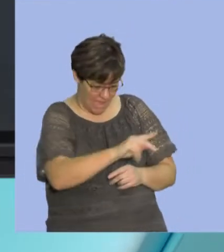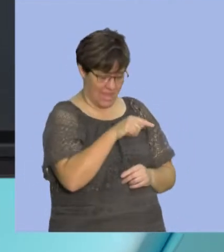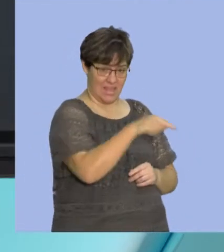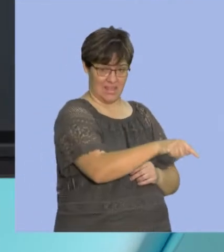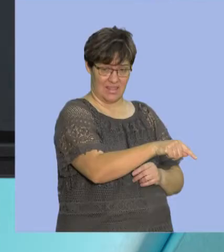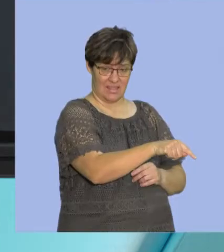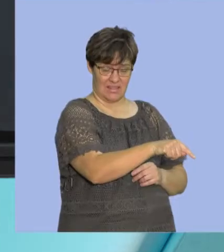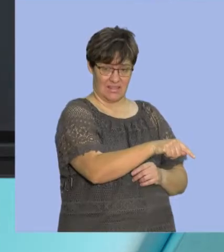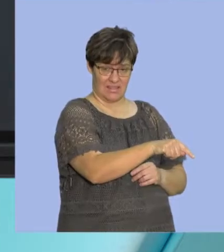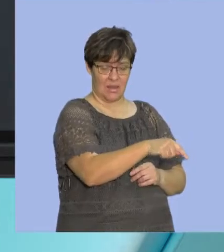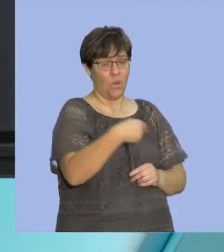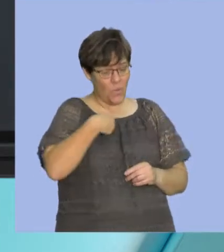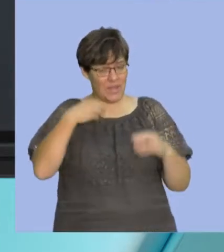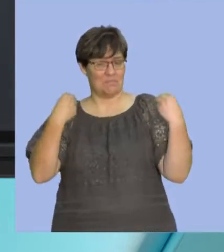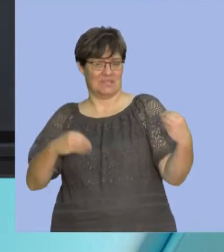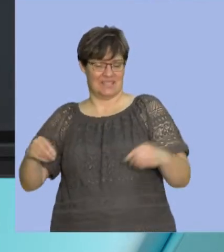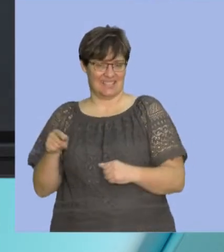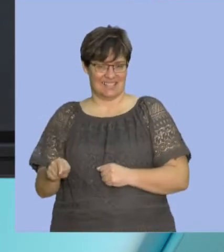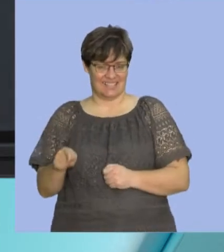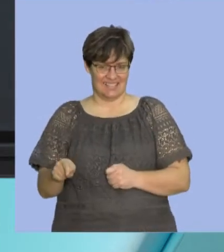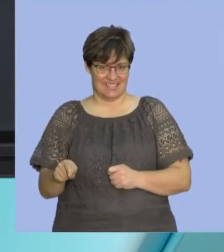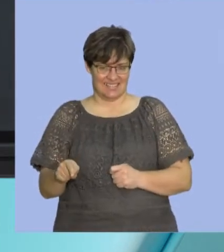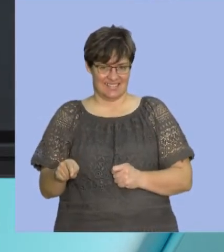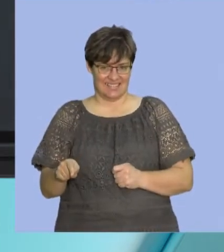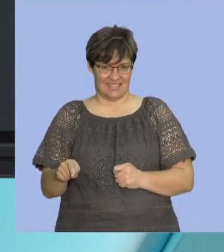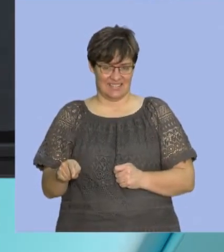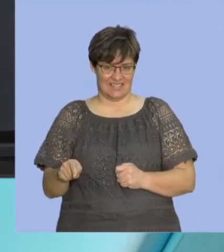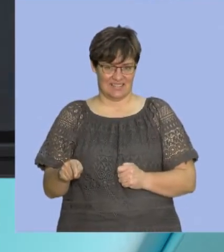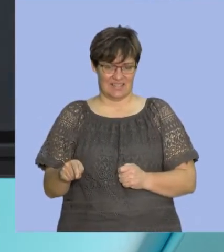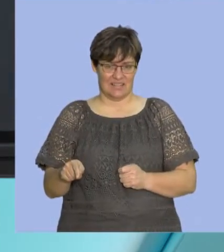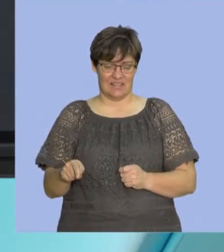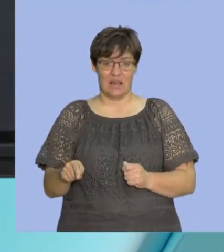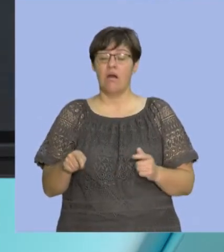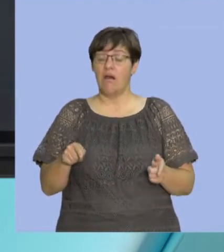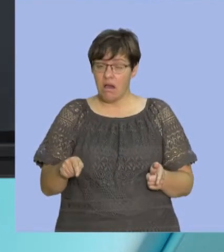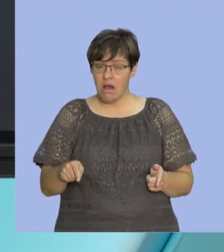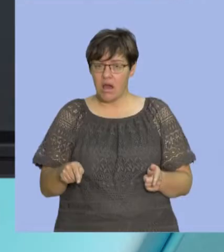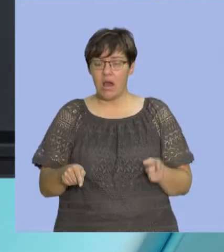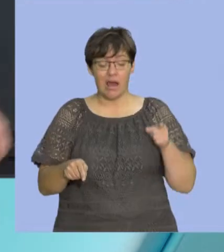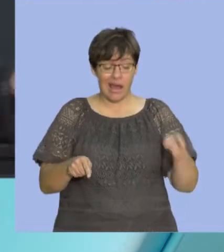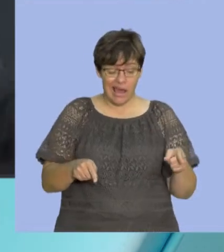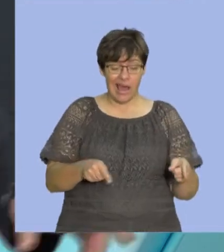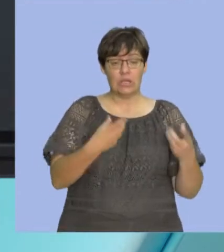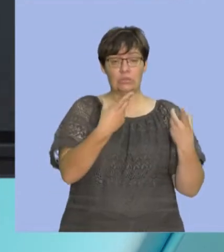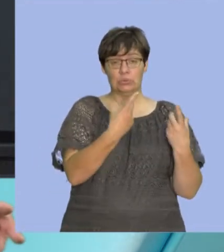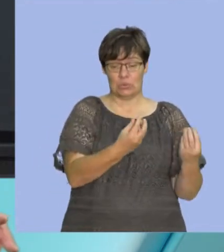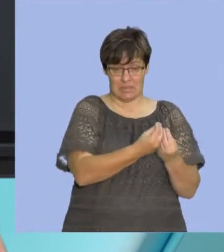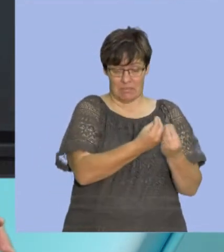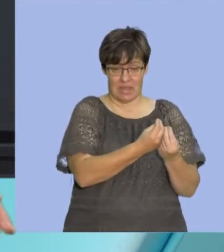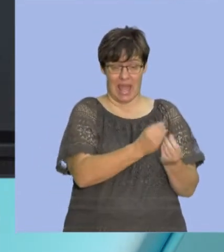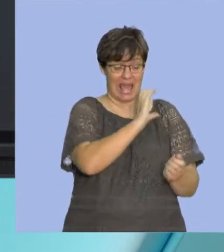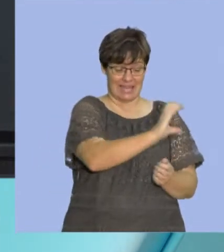we are the business. Remember, we are the business and we owe money to our